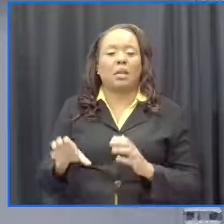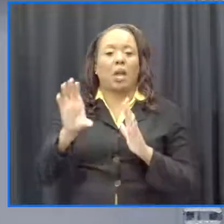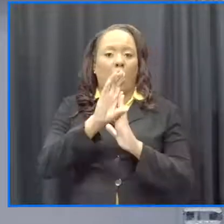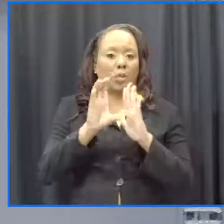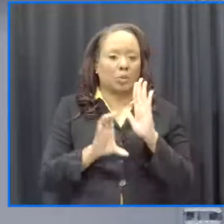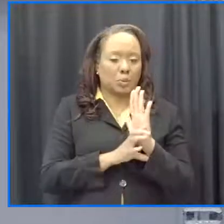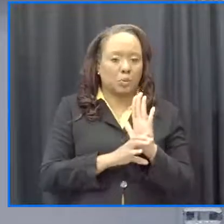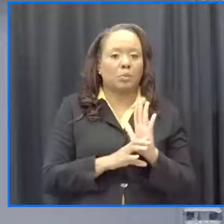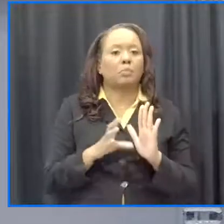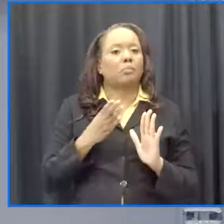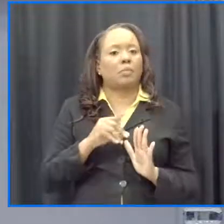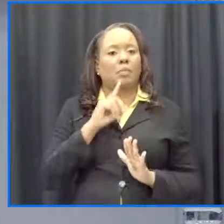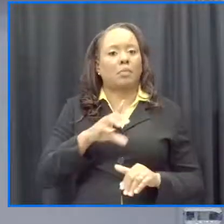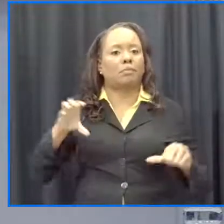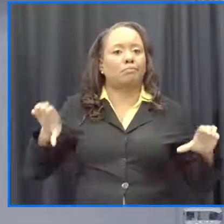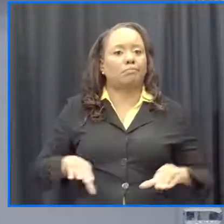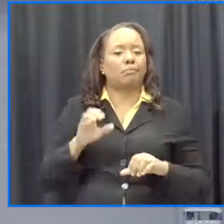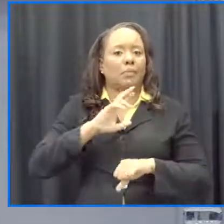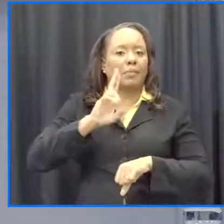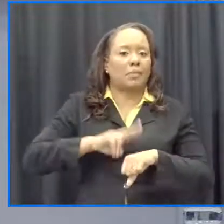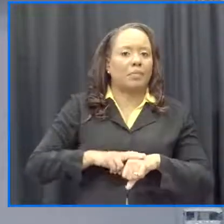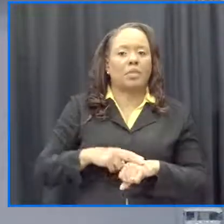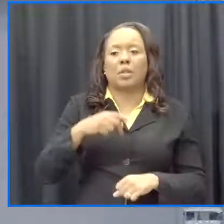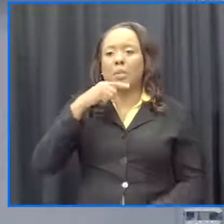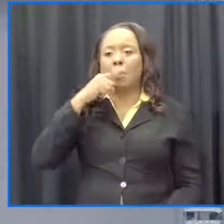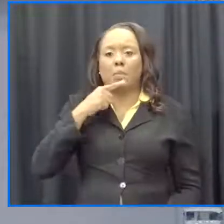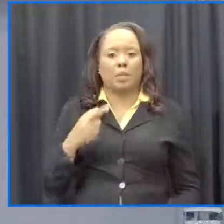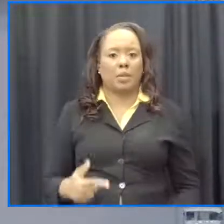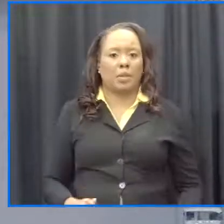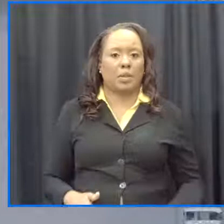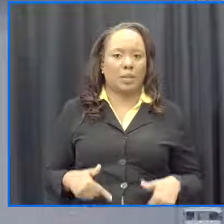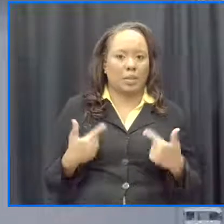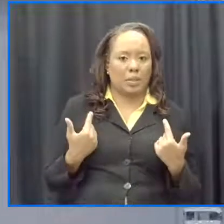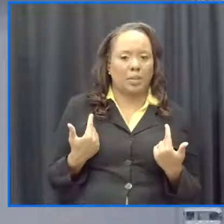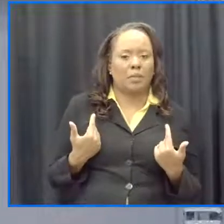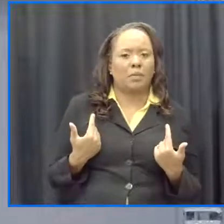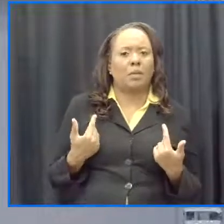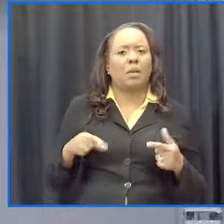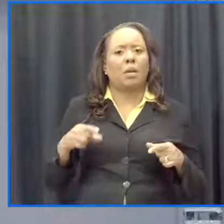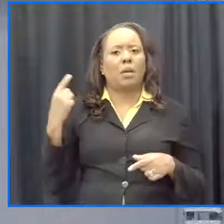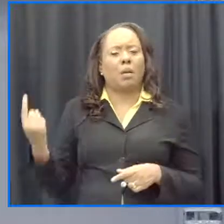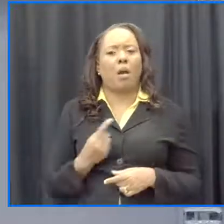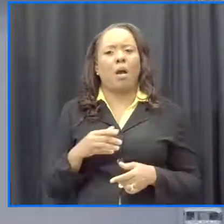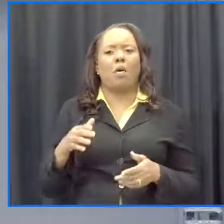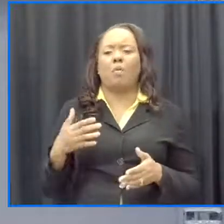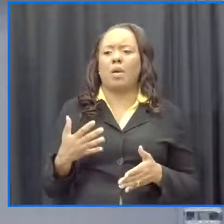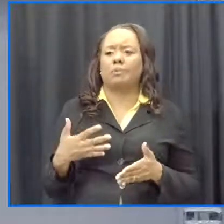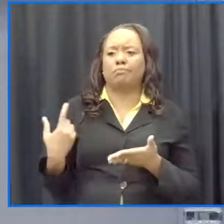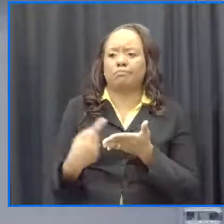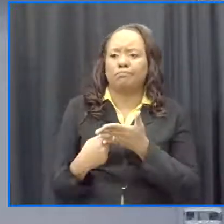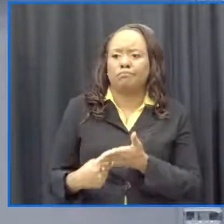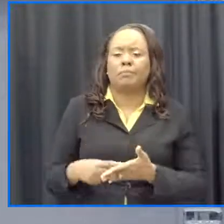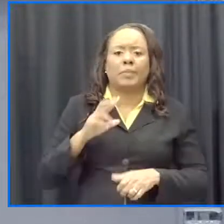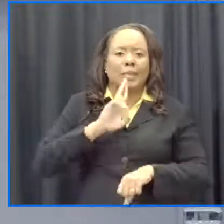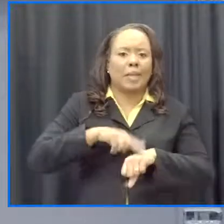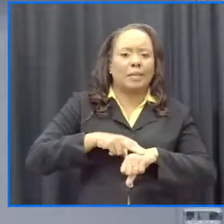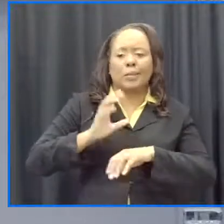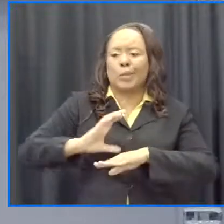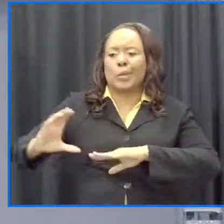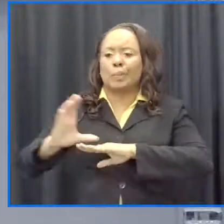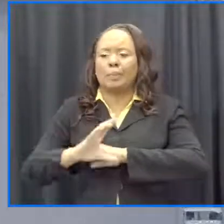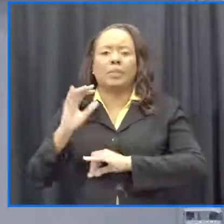in constitutionalism and is active in national public life, frequently commenting on national, regional,